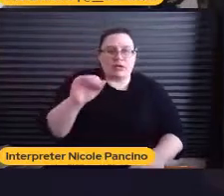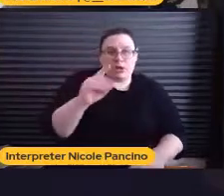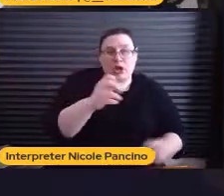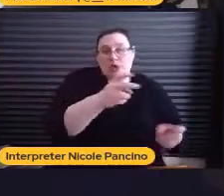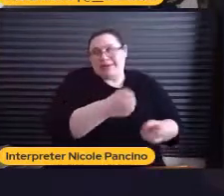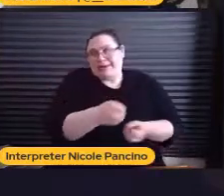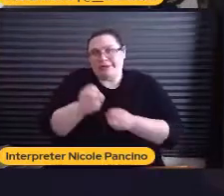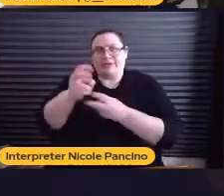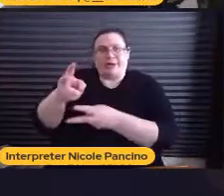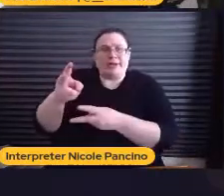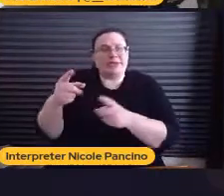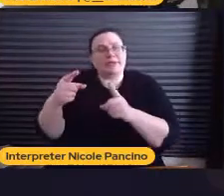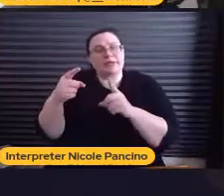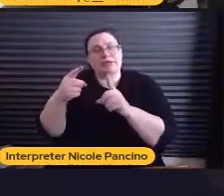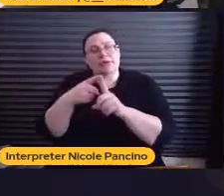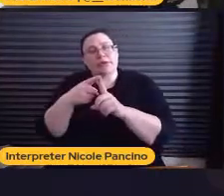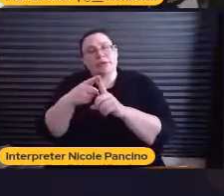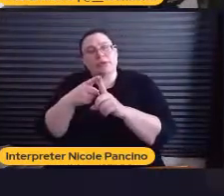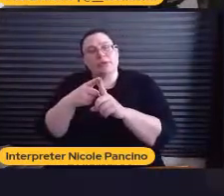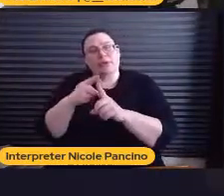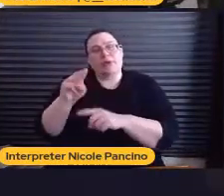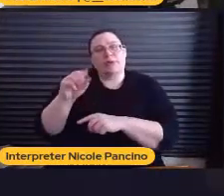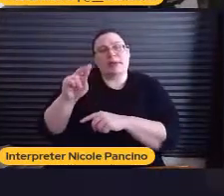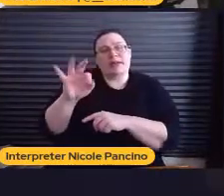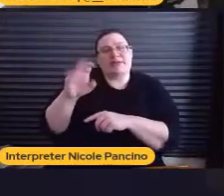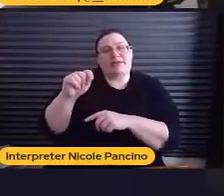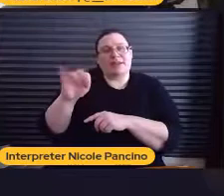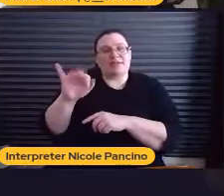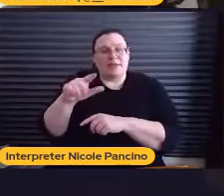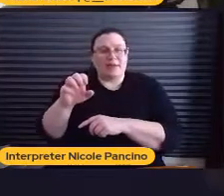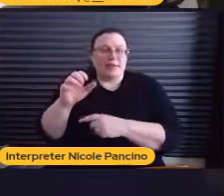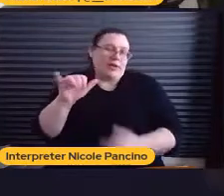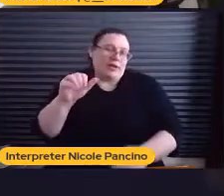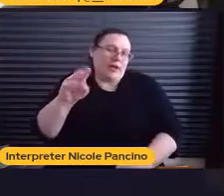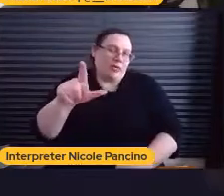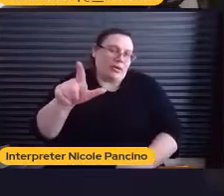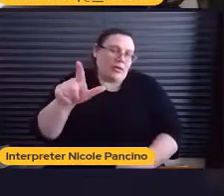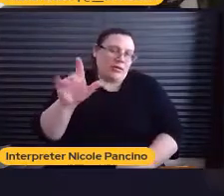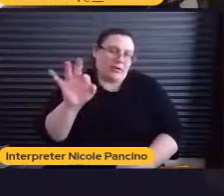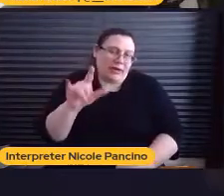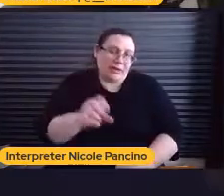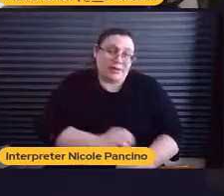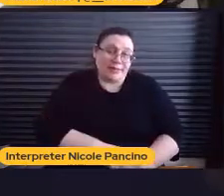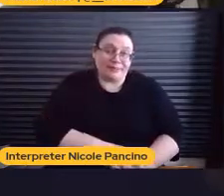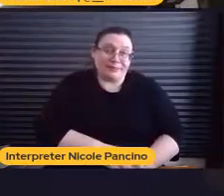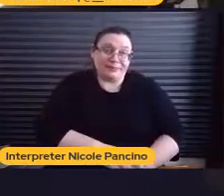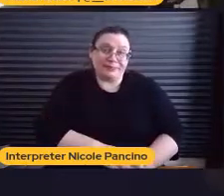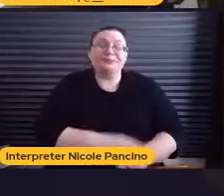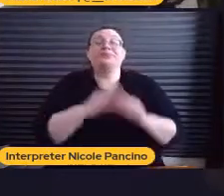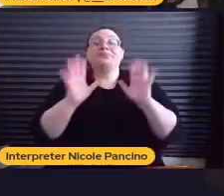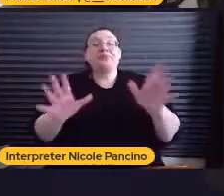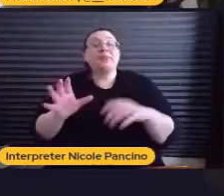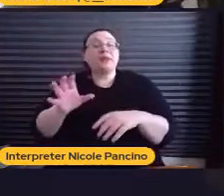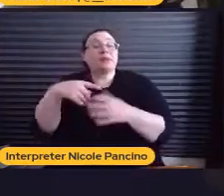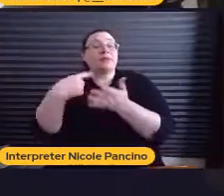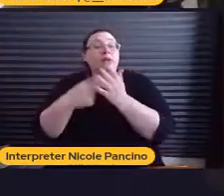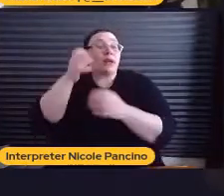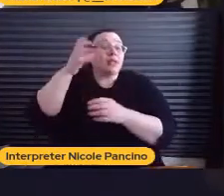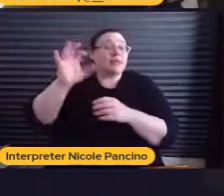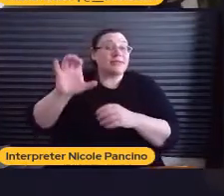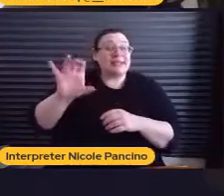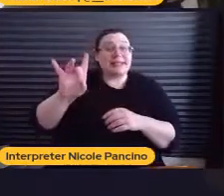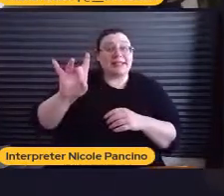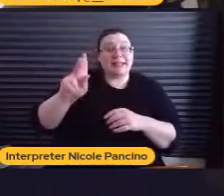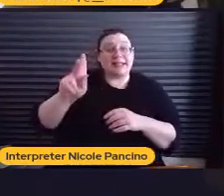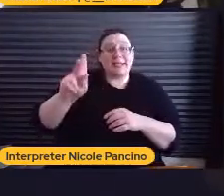transfers it into the manifest file, so YAML files. Okay, so going over the concepts of CDKs. At first, we